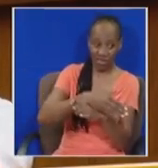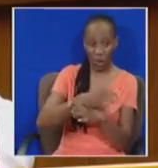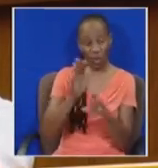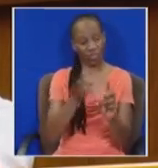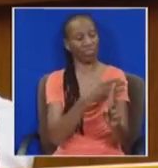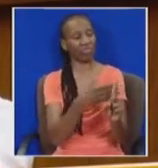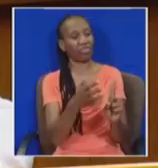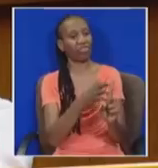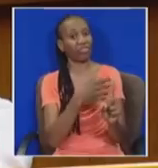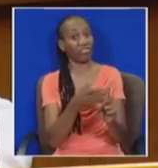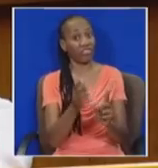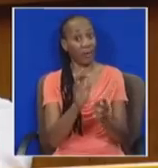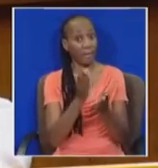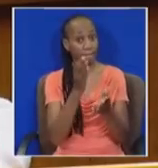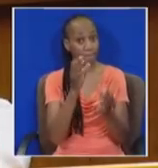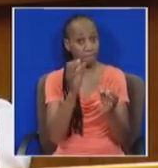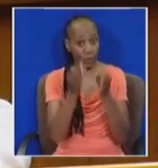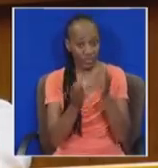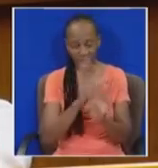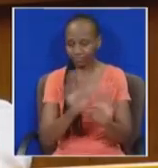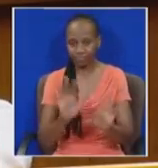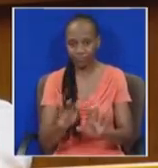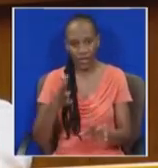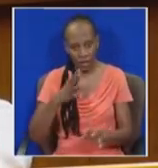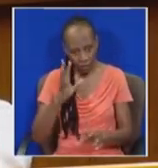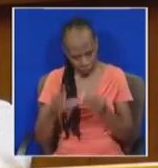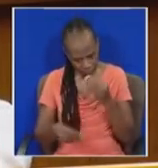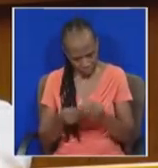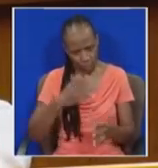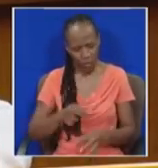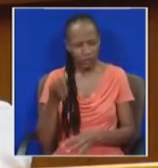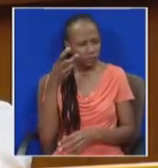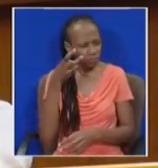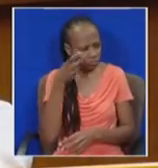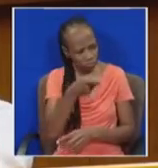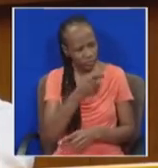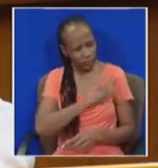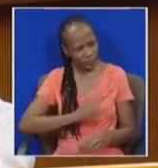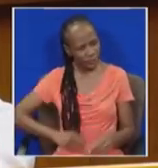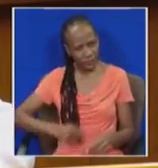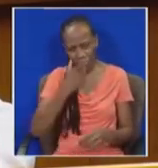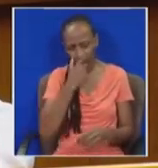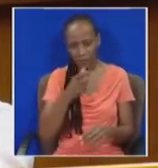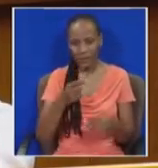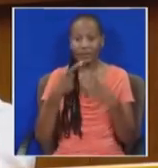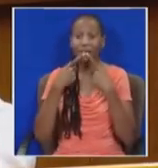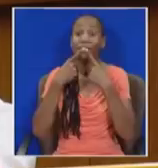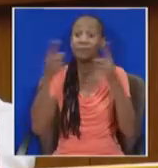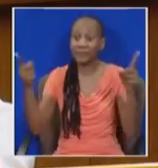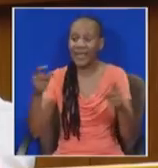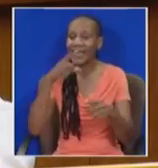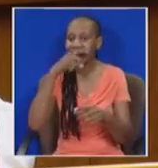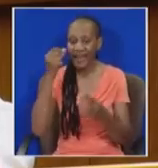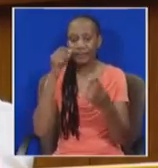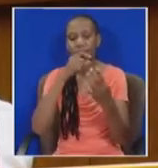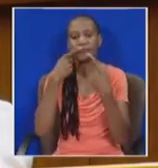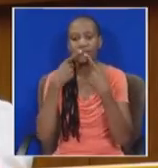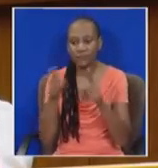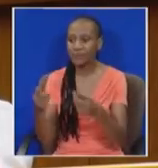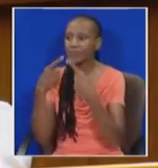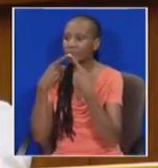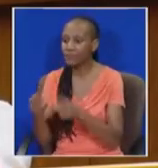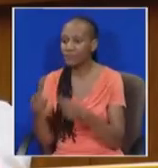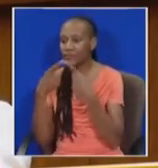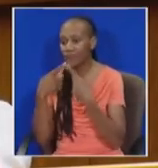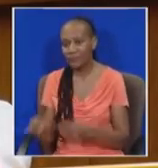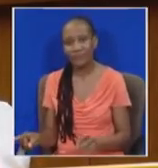politicians. We would also like to hear President Ramaphosa publicly condemn these individuals by name, something he has